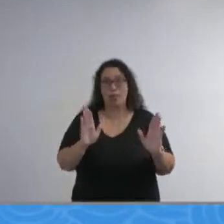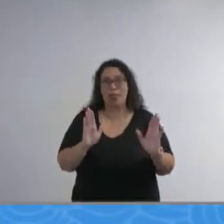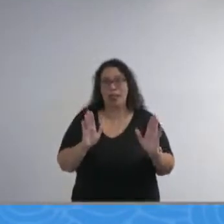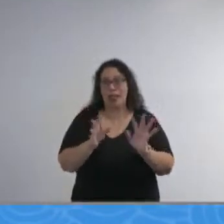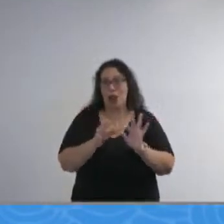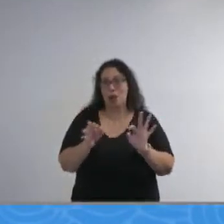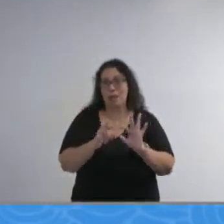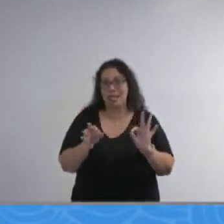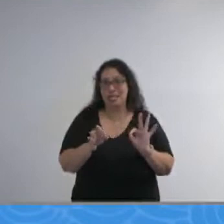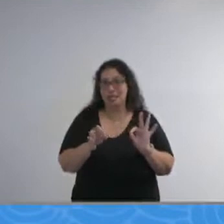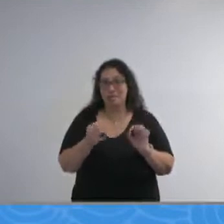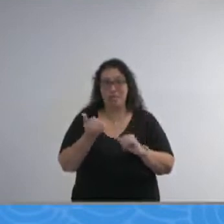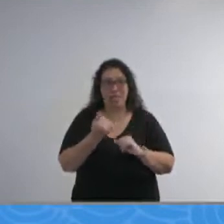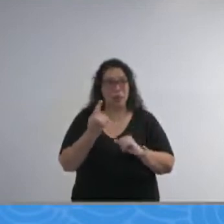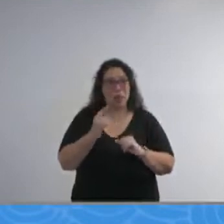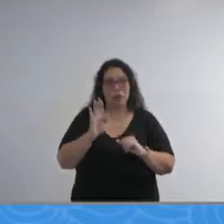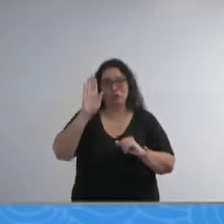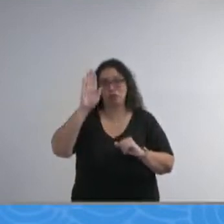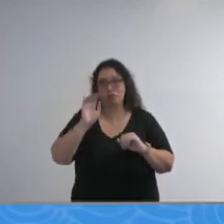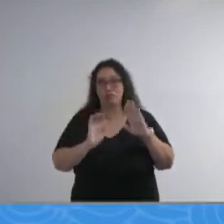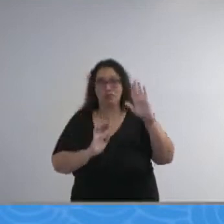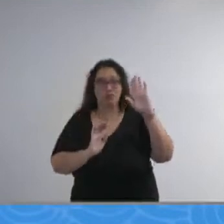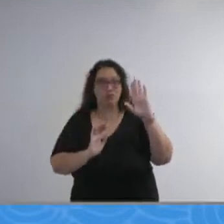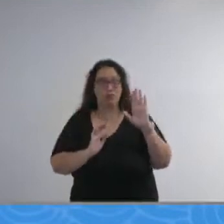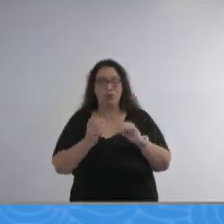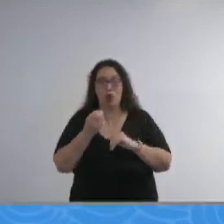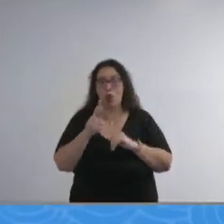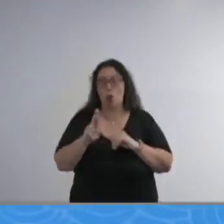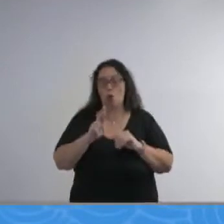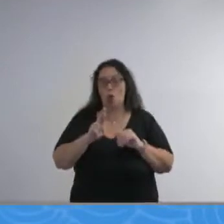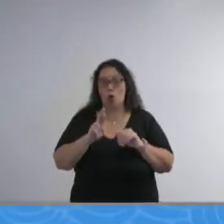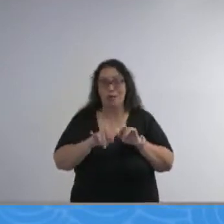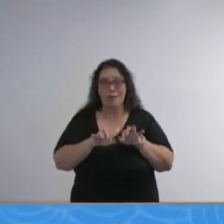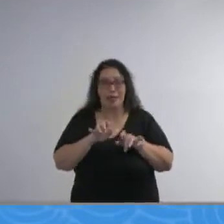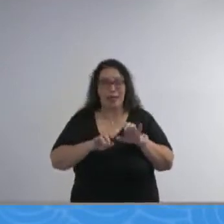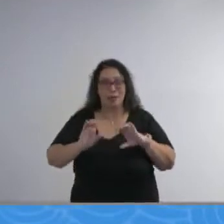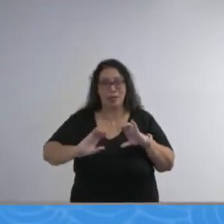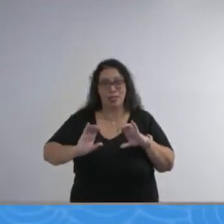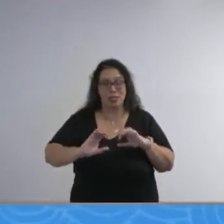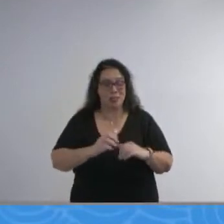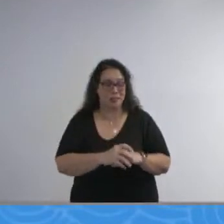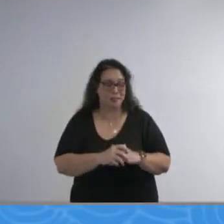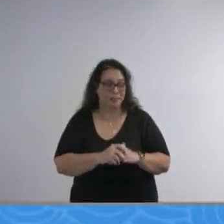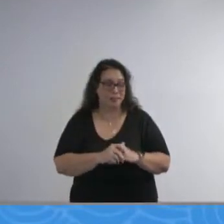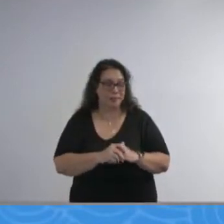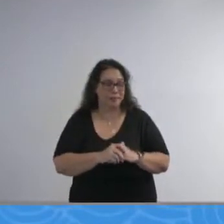welcome. Anybody could raise their hand or put it on the chat as well.